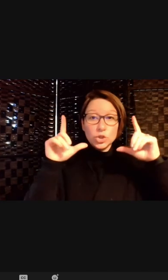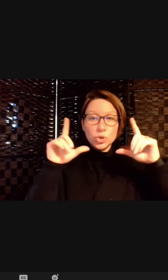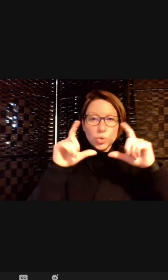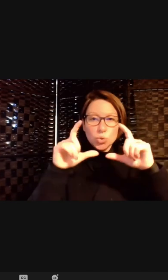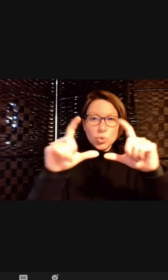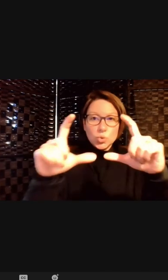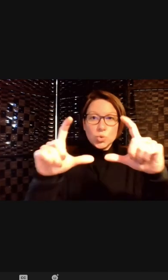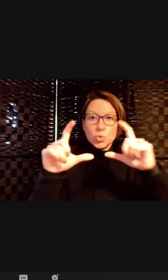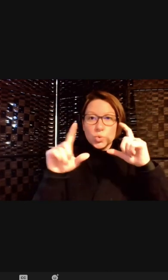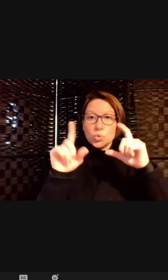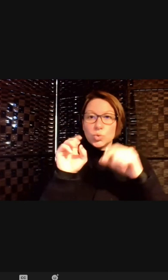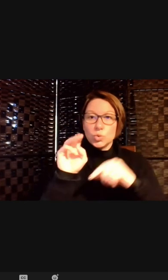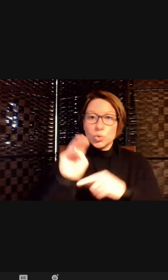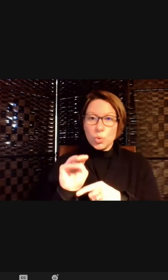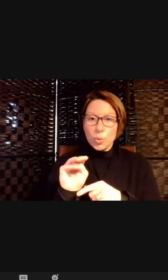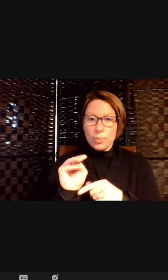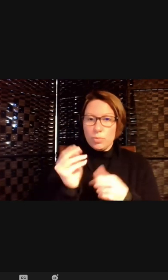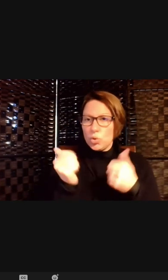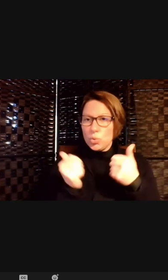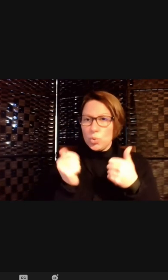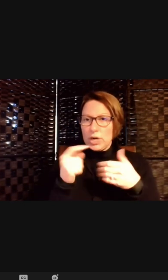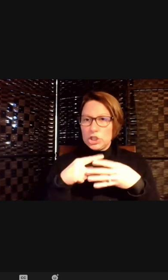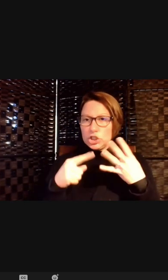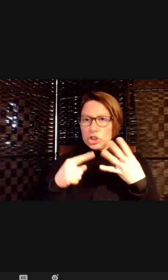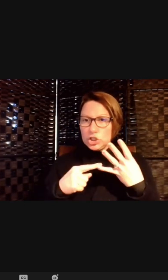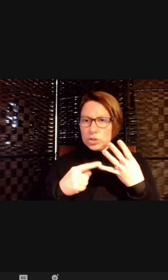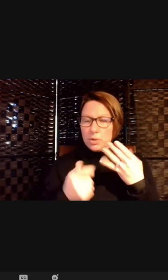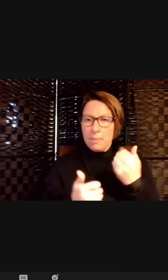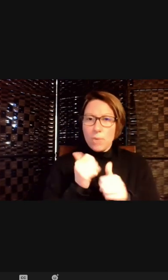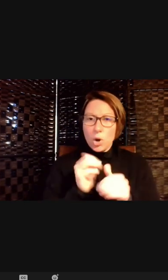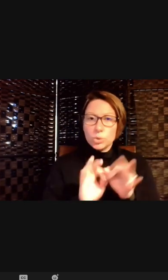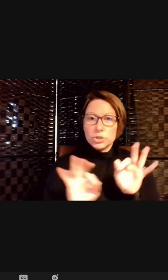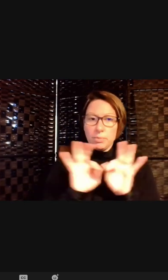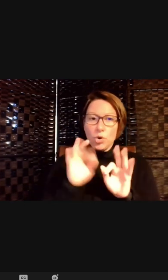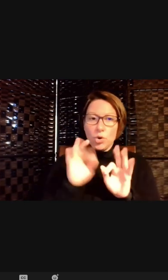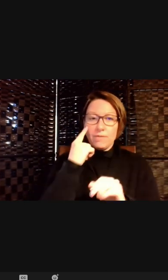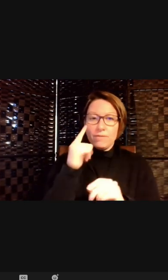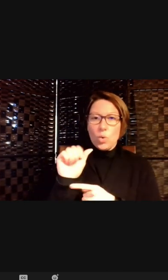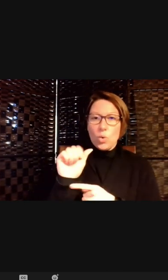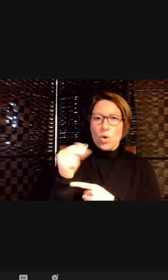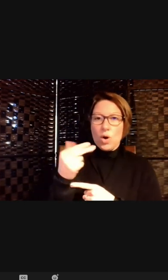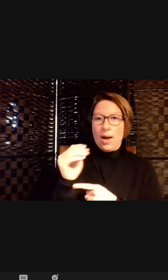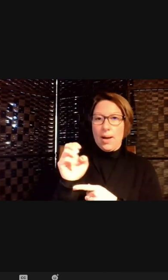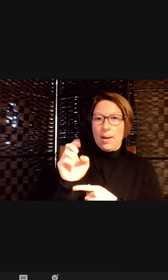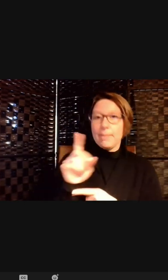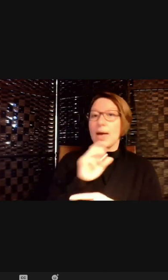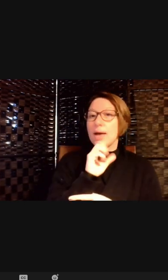do you think would be most appropriate for this learner, Ahmed, who's 5 years old?